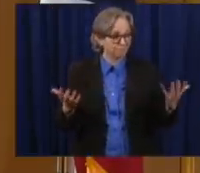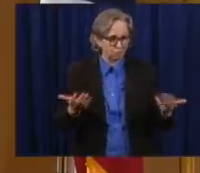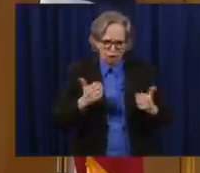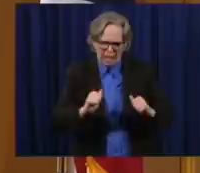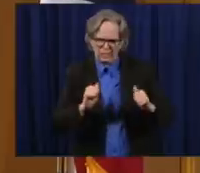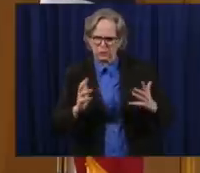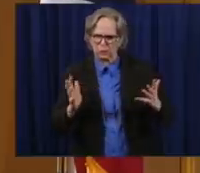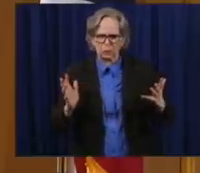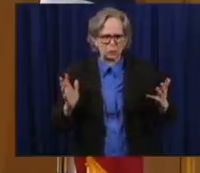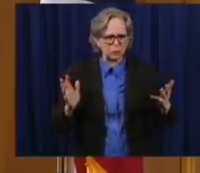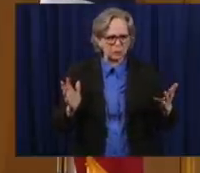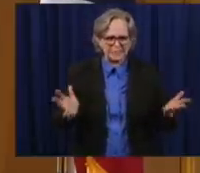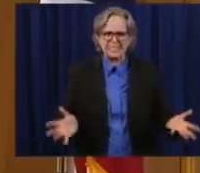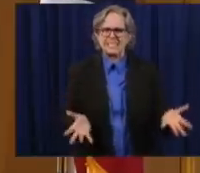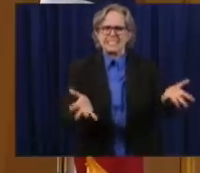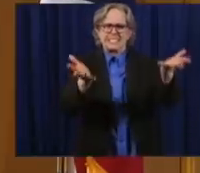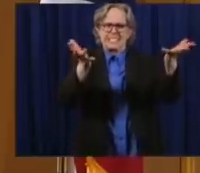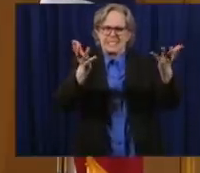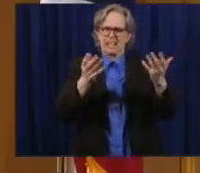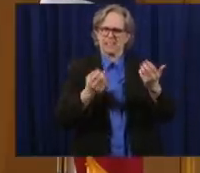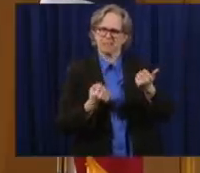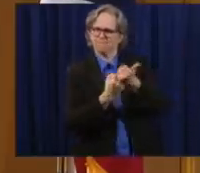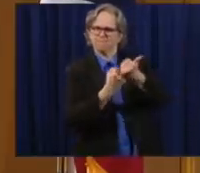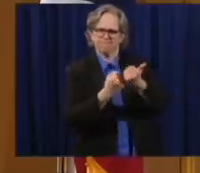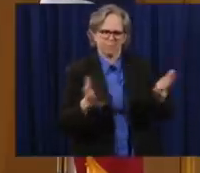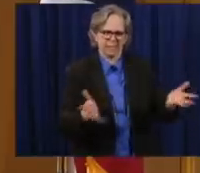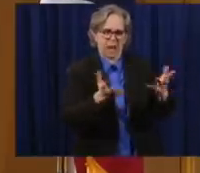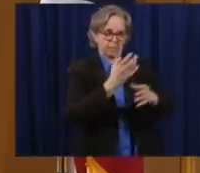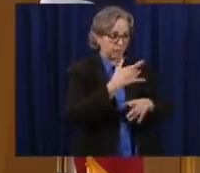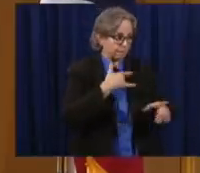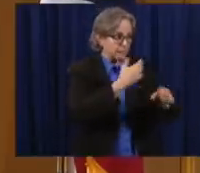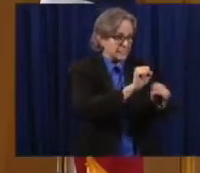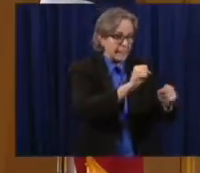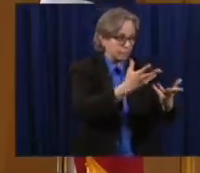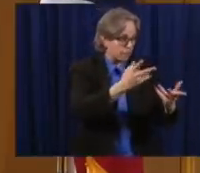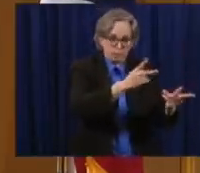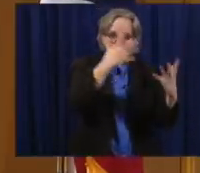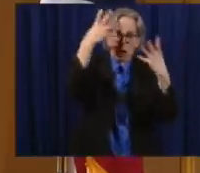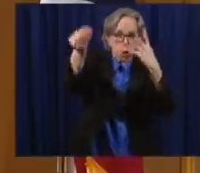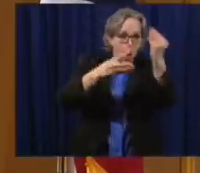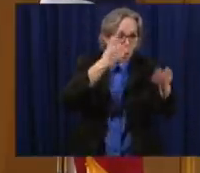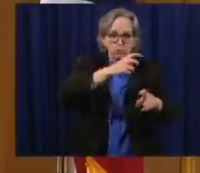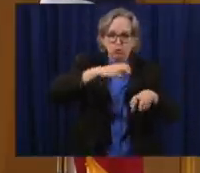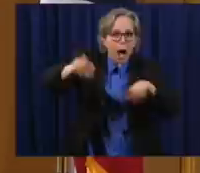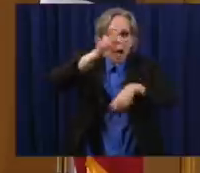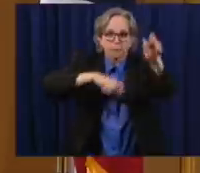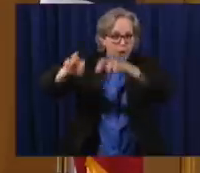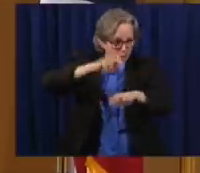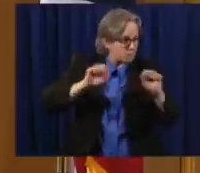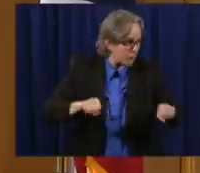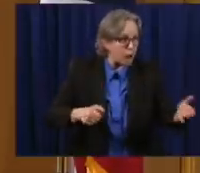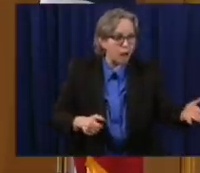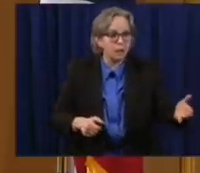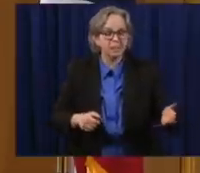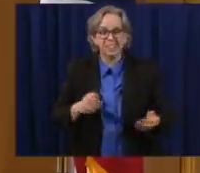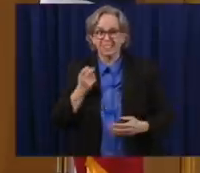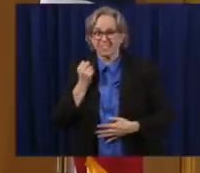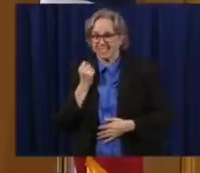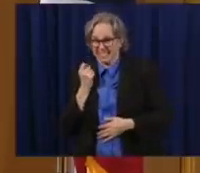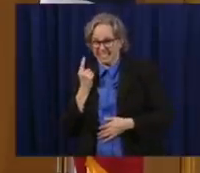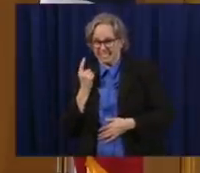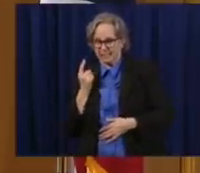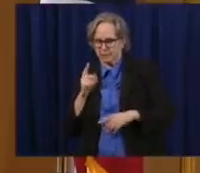public's confidence that they can, in fact, go out. And so some of this is going to depend on when we get abundant